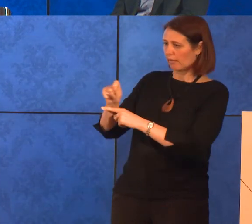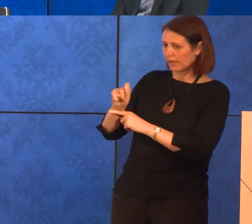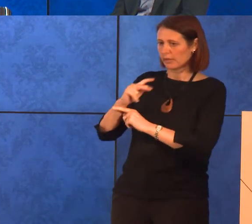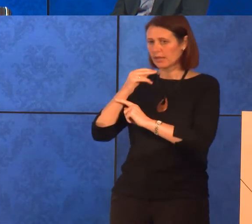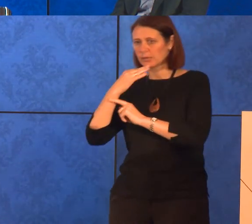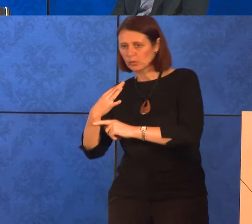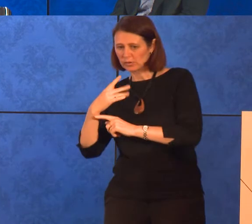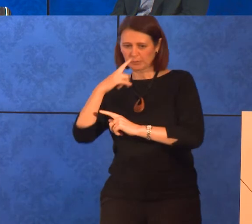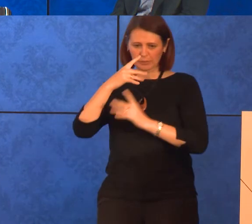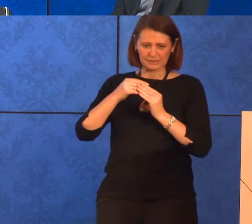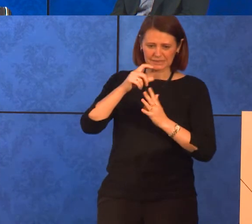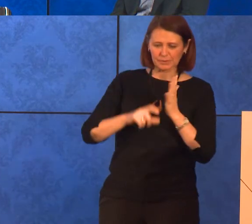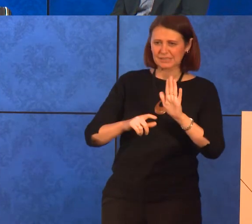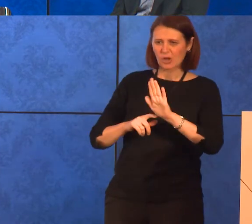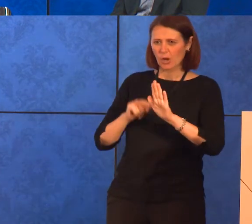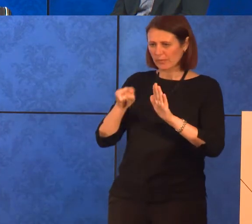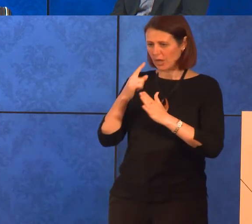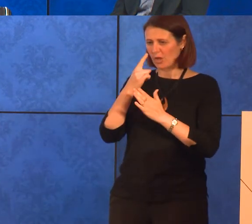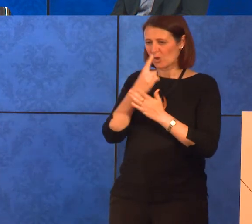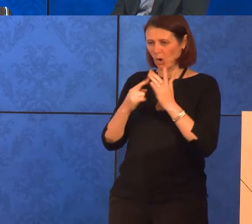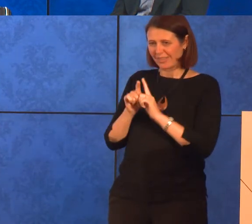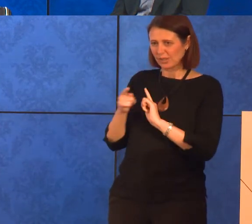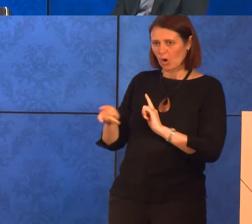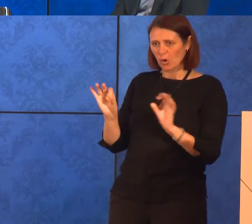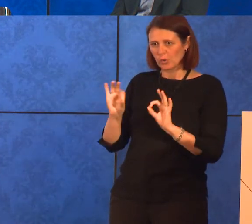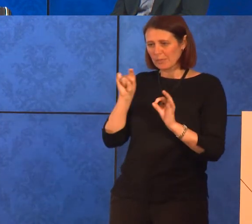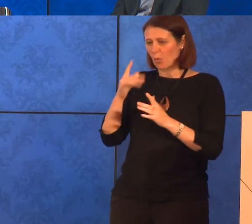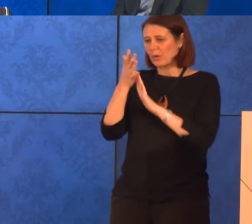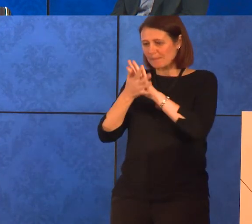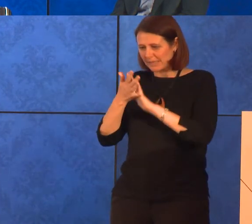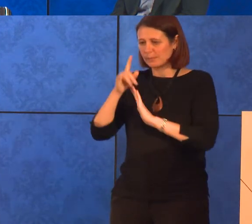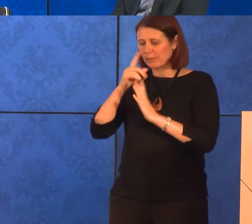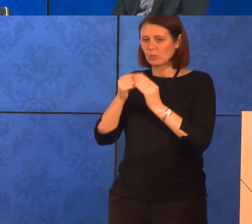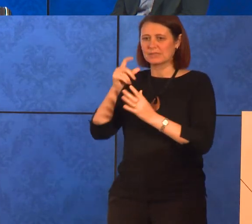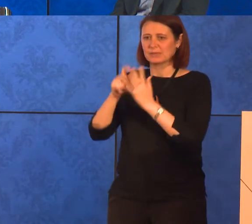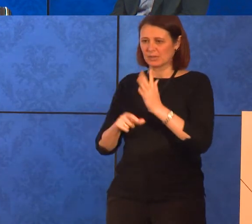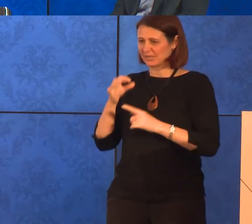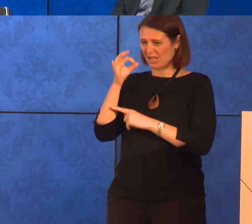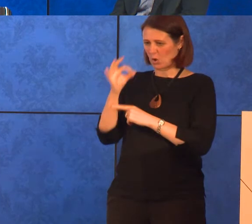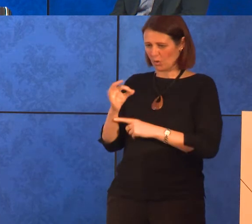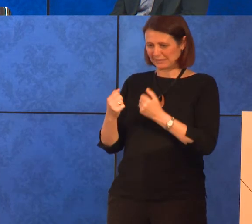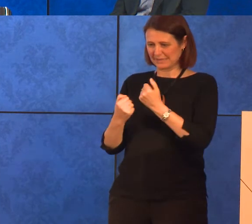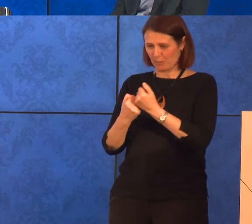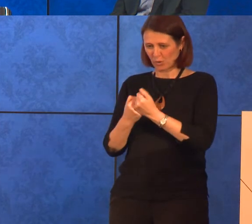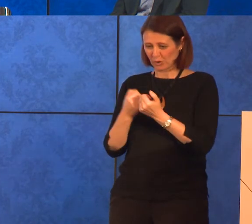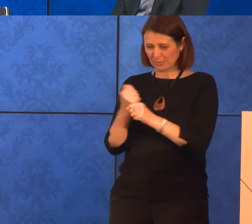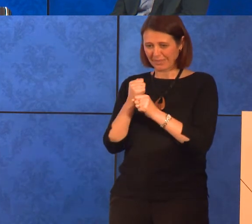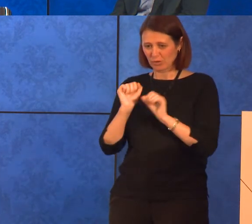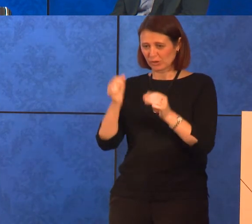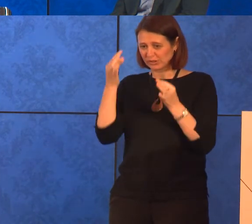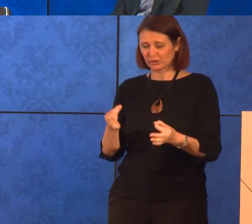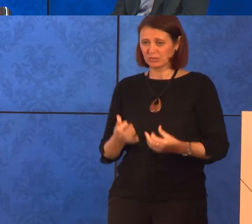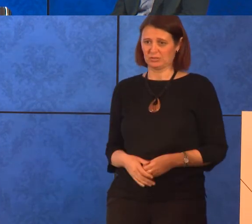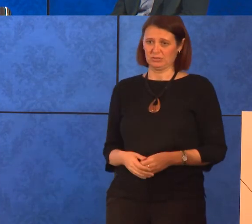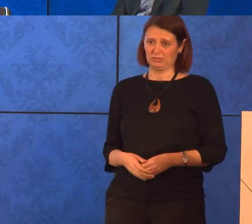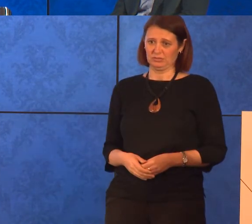exploitation against people with disability, but about, what it means that people with disability are not supported to make their own decisions